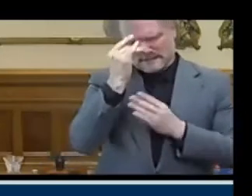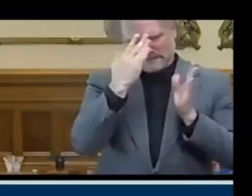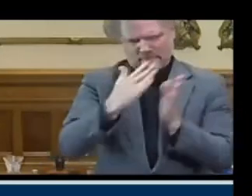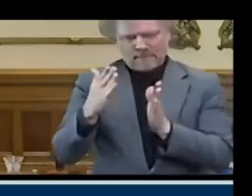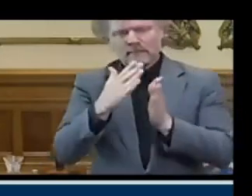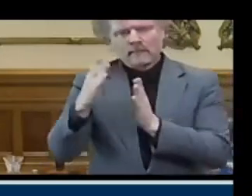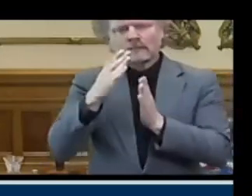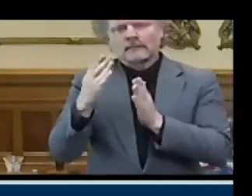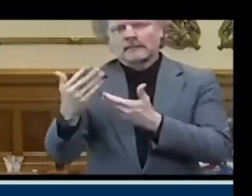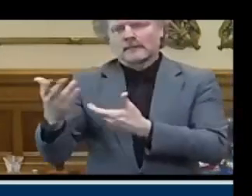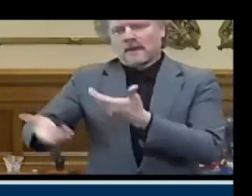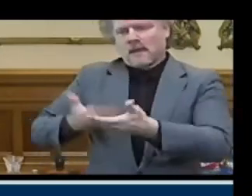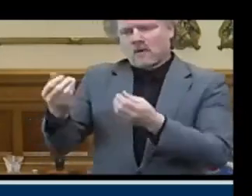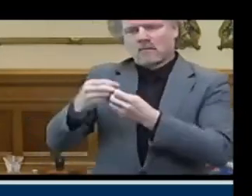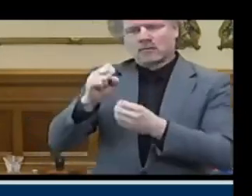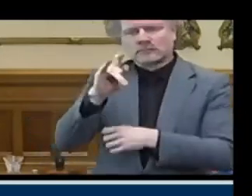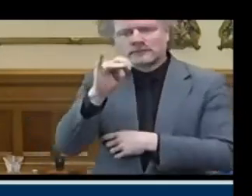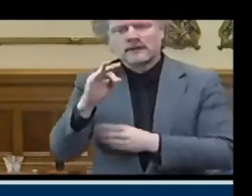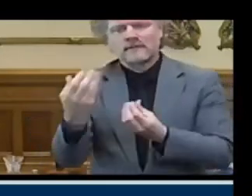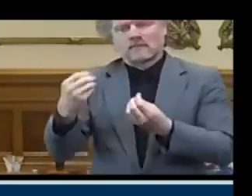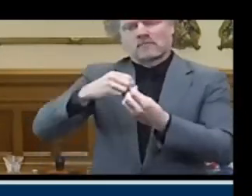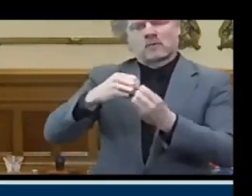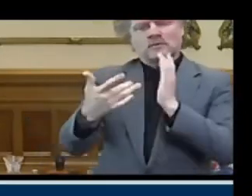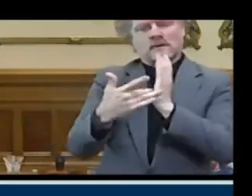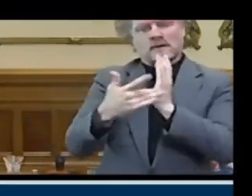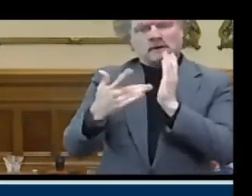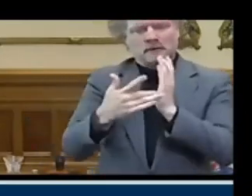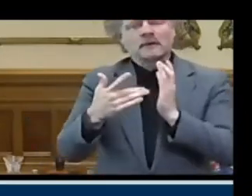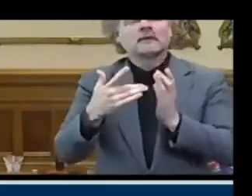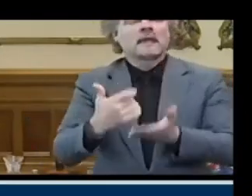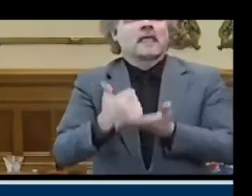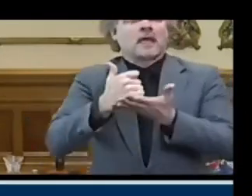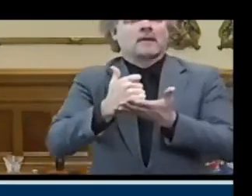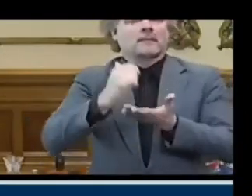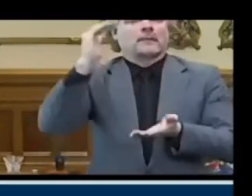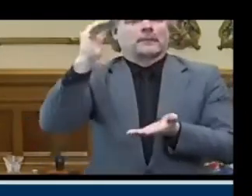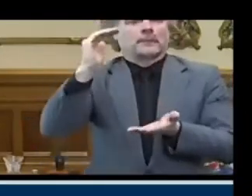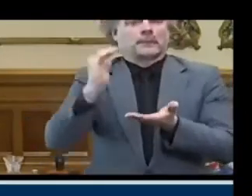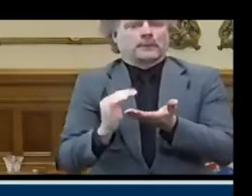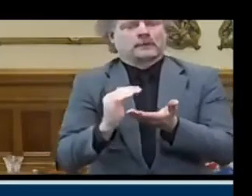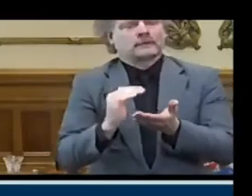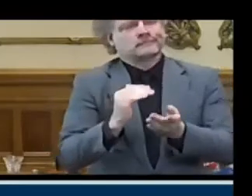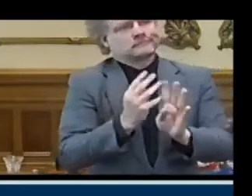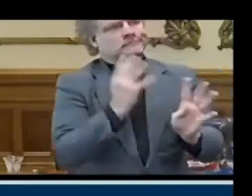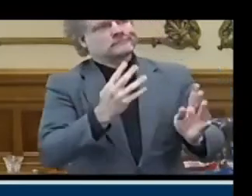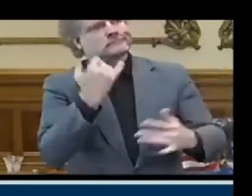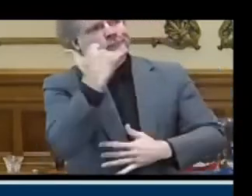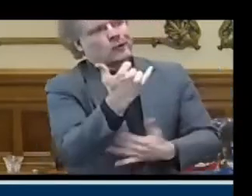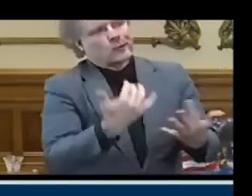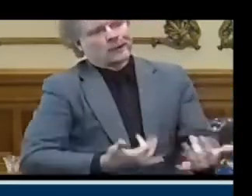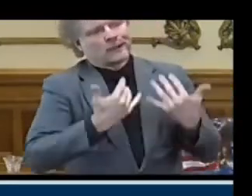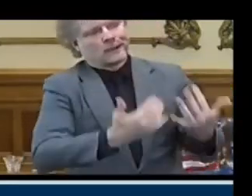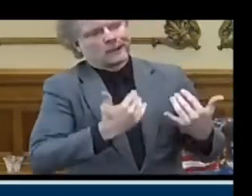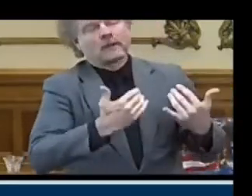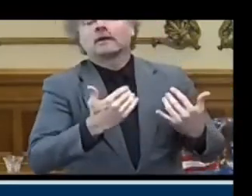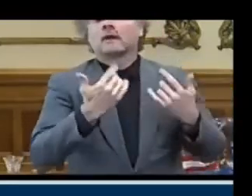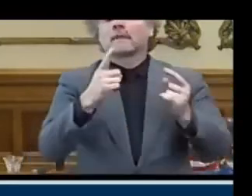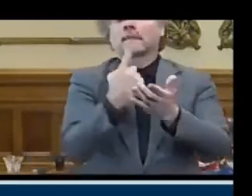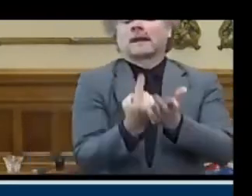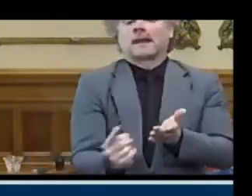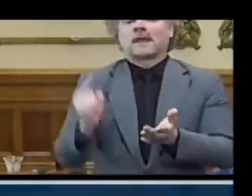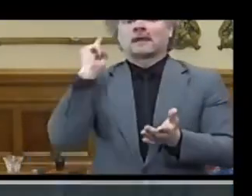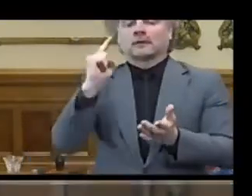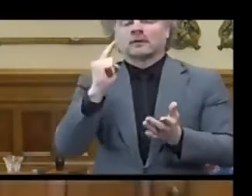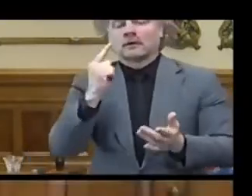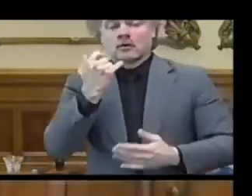additional staff and technology continue to significantly reduce the call wait time. Last week, we had a call